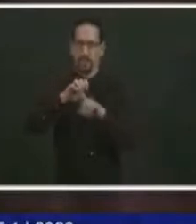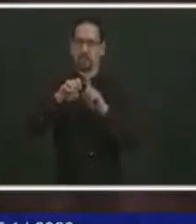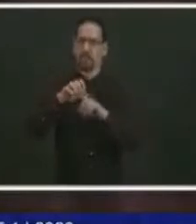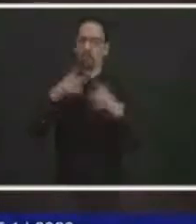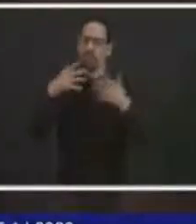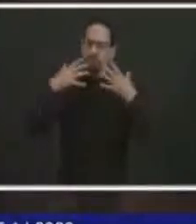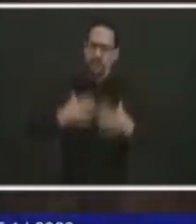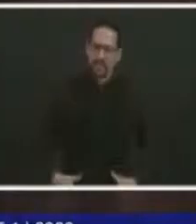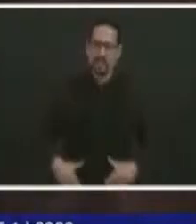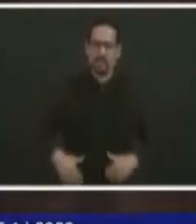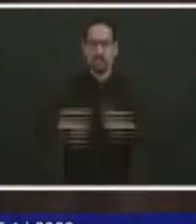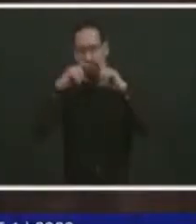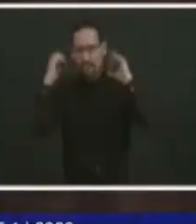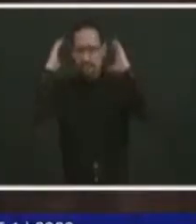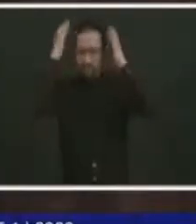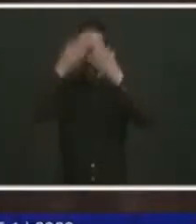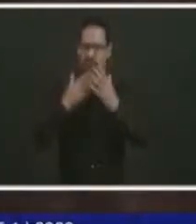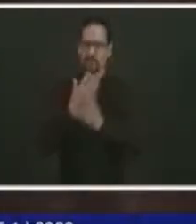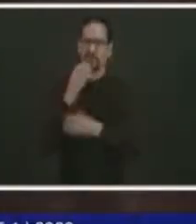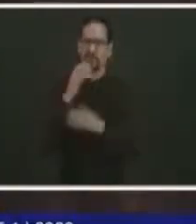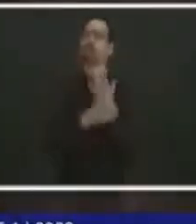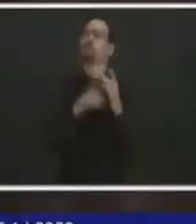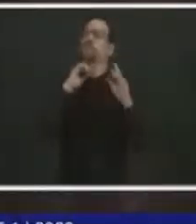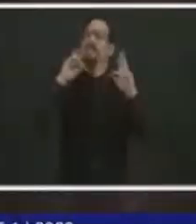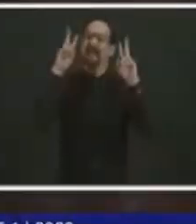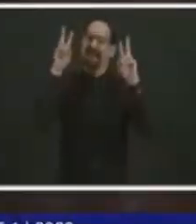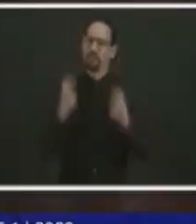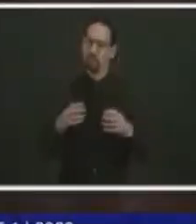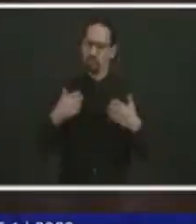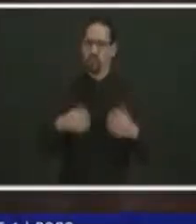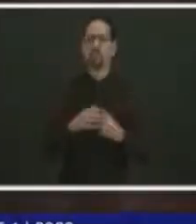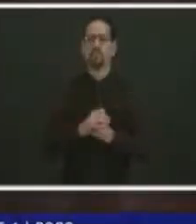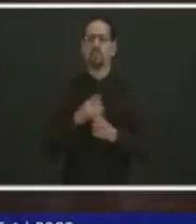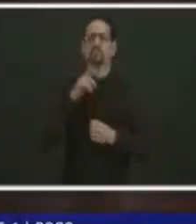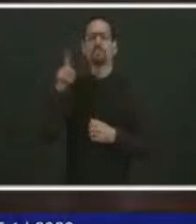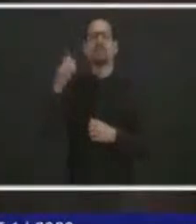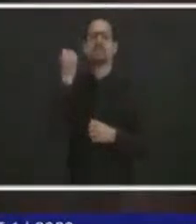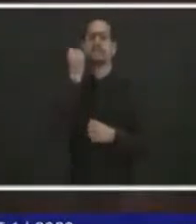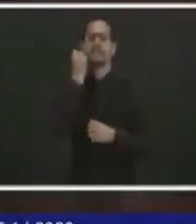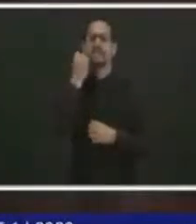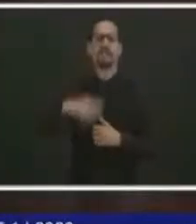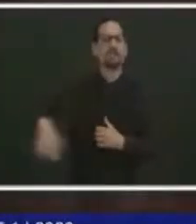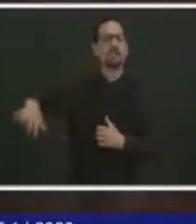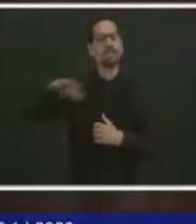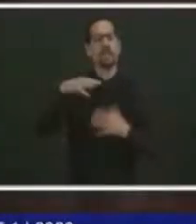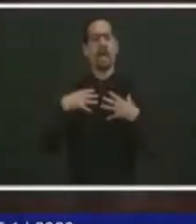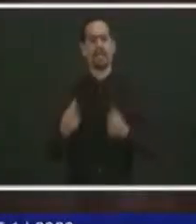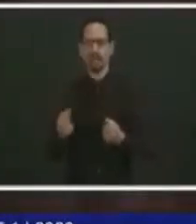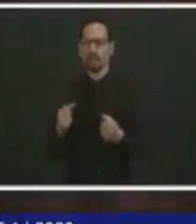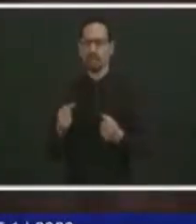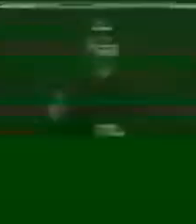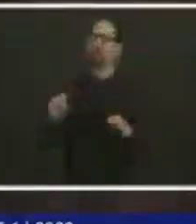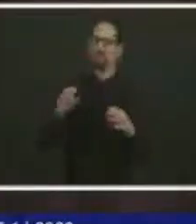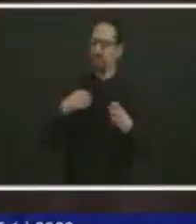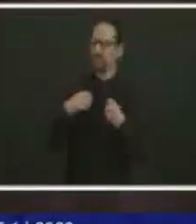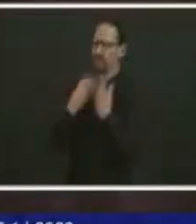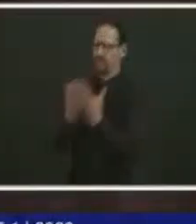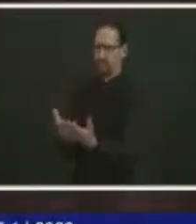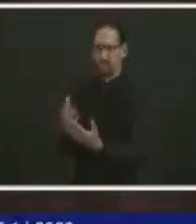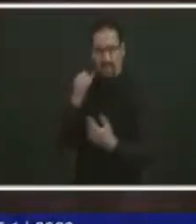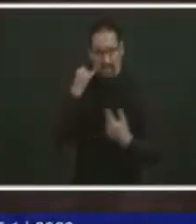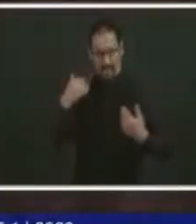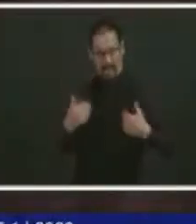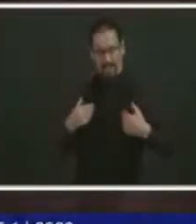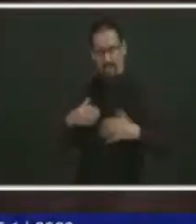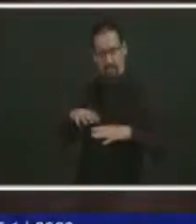oral health community. Anything that we have access to that we can provide equitably across the board, we